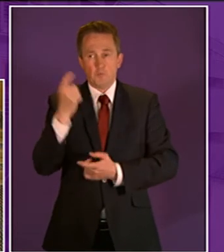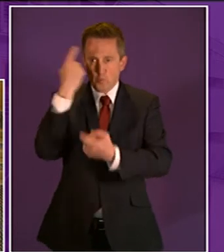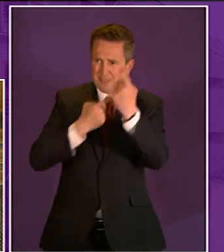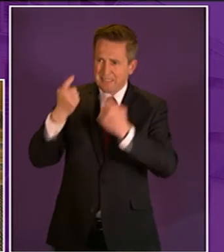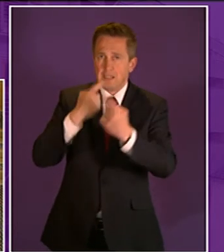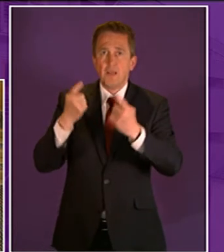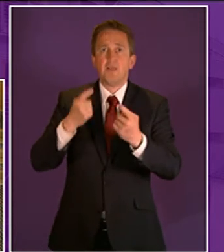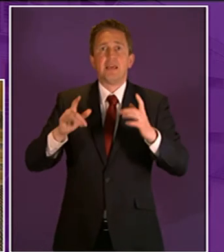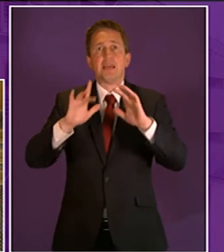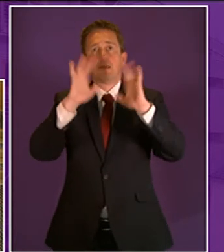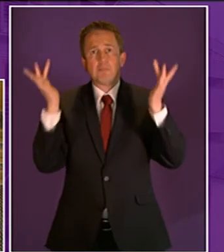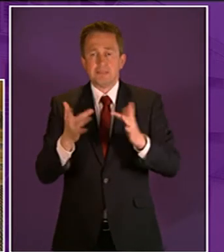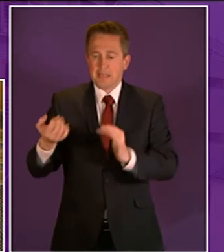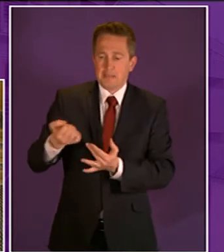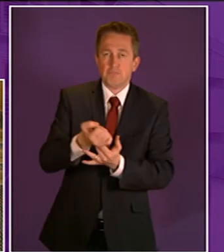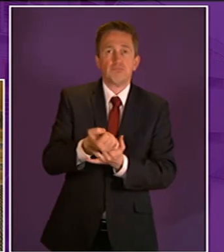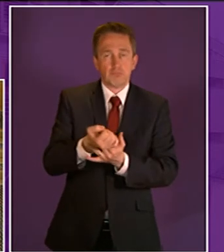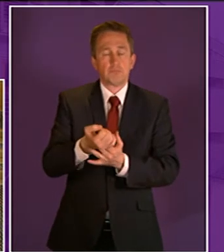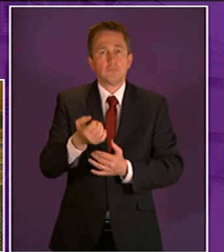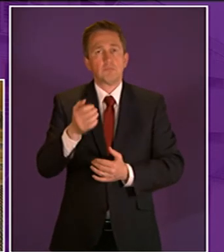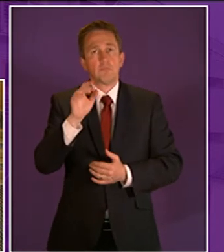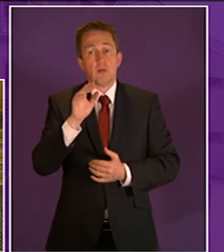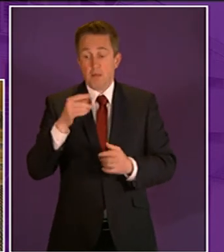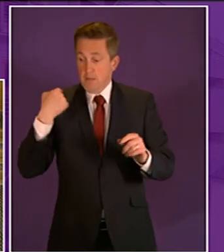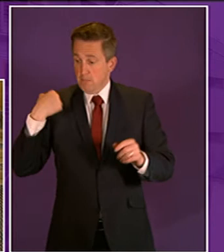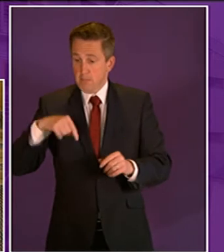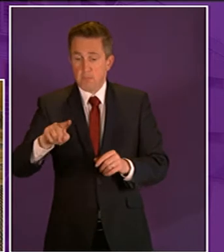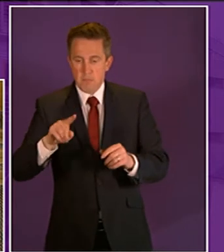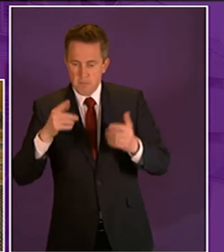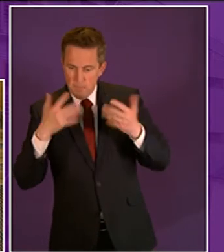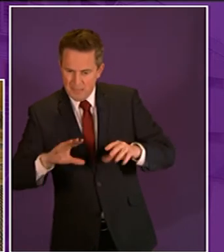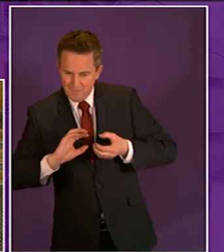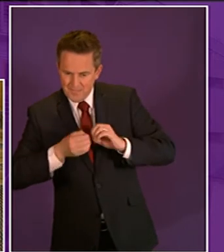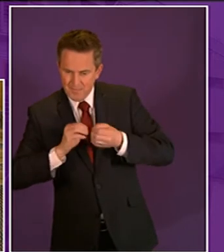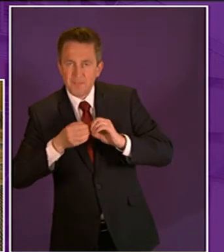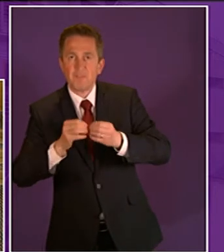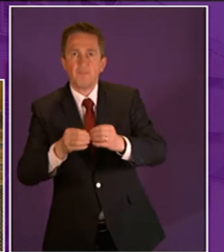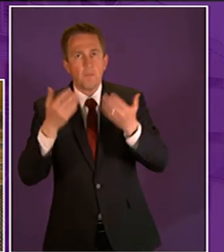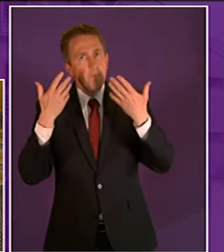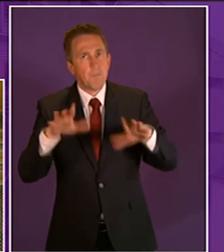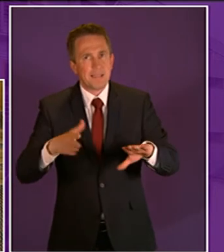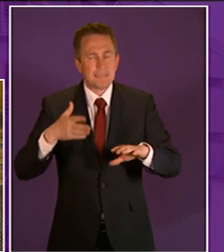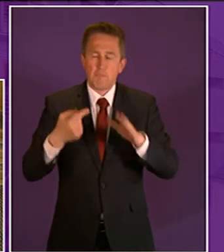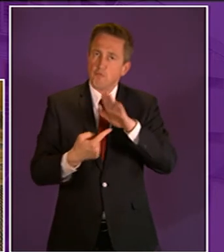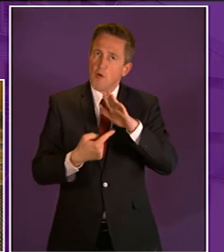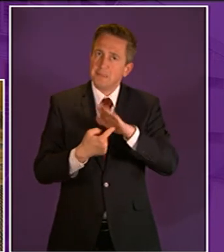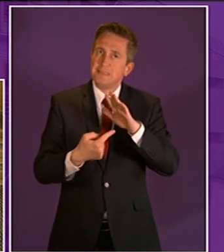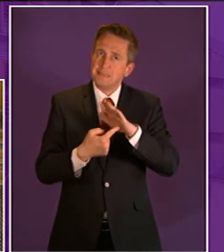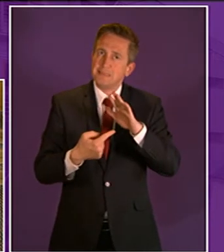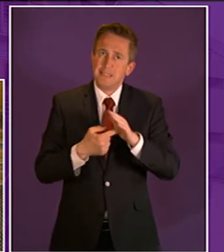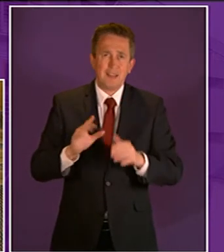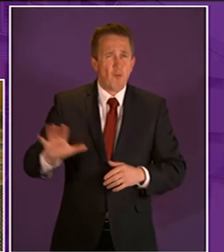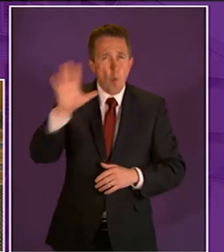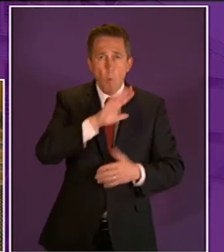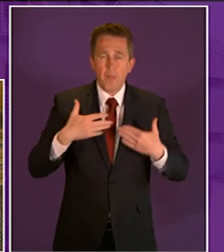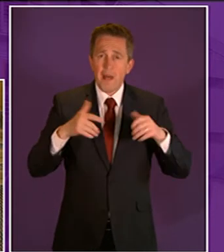attack. Ensuring services recovery from the cyber attack as quickly as possible has been a priority for health